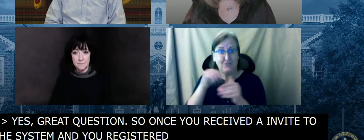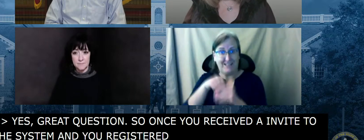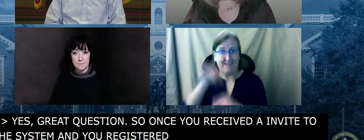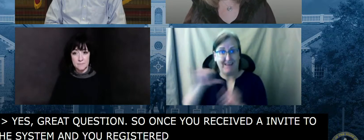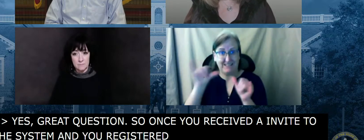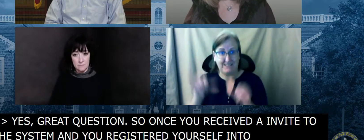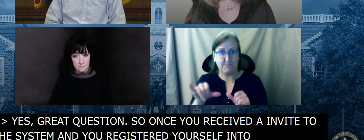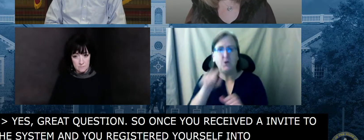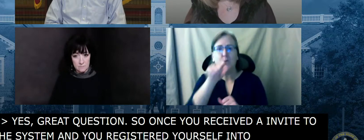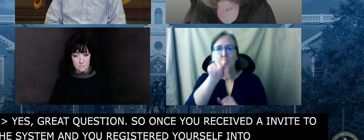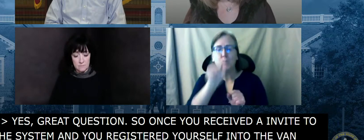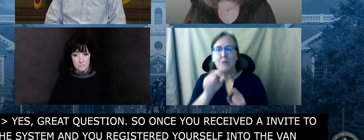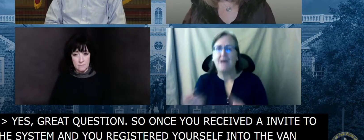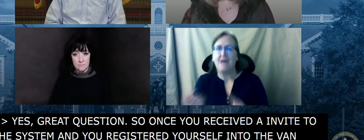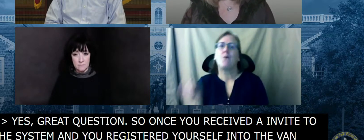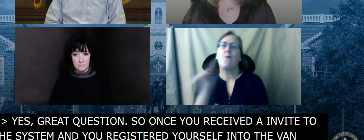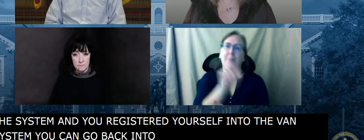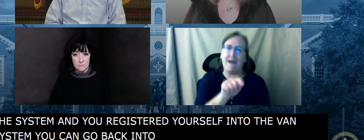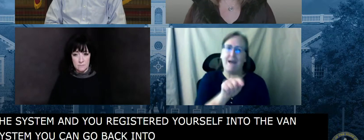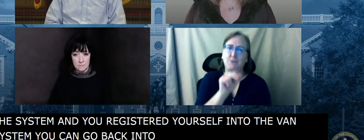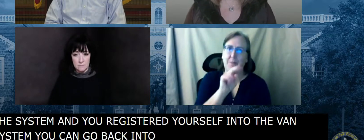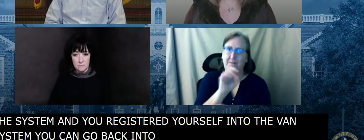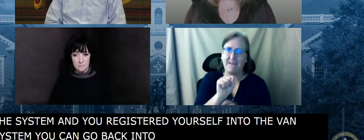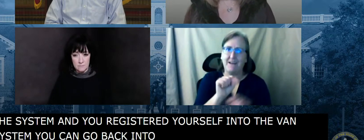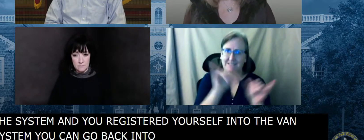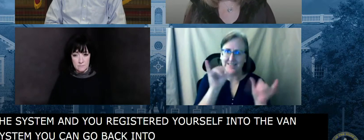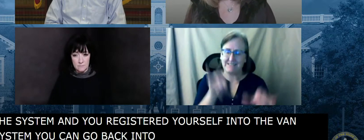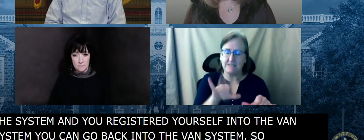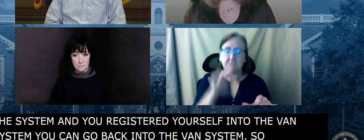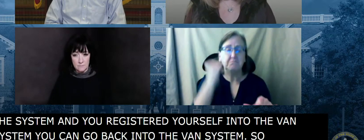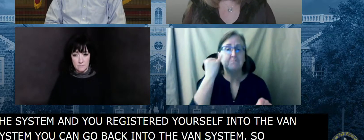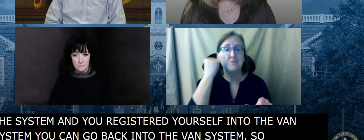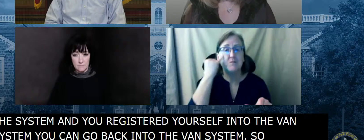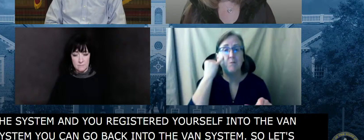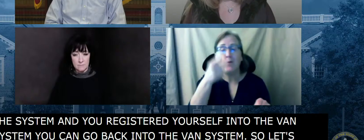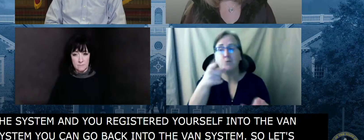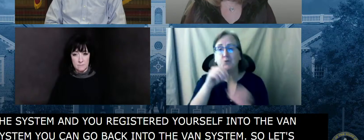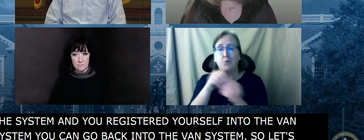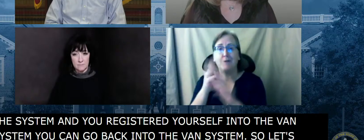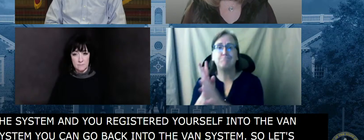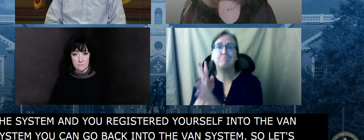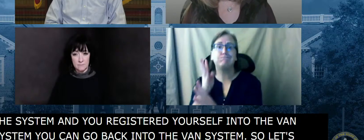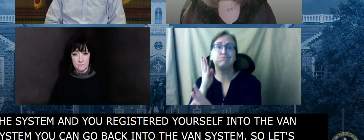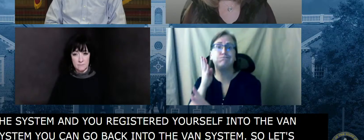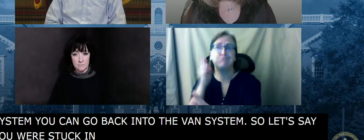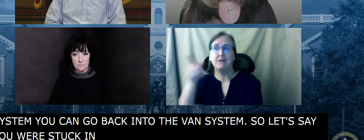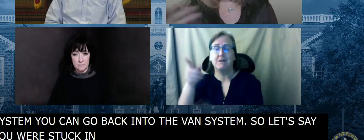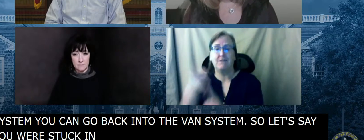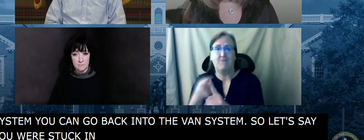the VAM system. So let's say you were stuck in a line this Saturday and you couldn't,